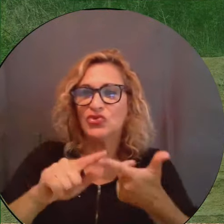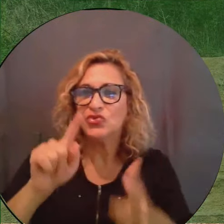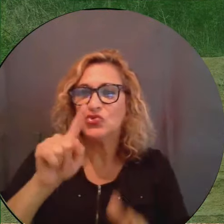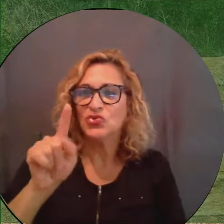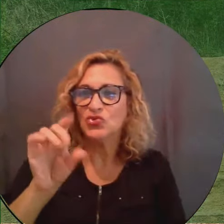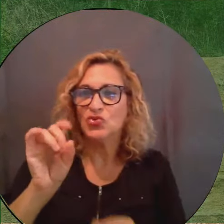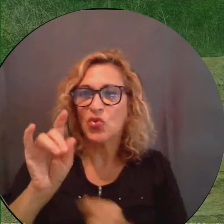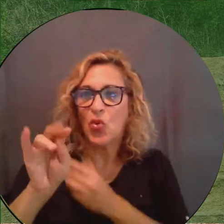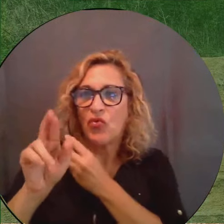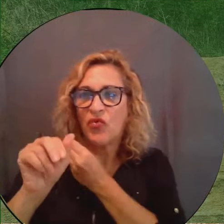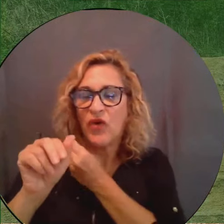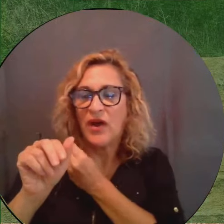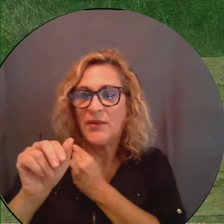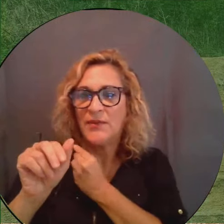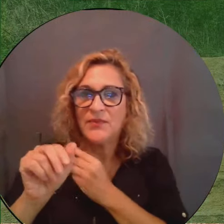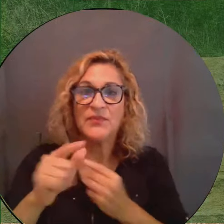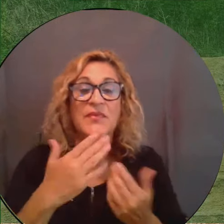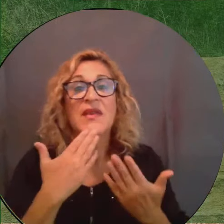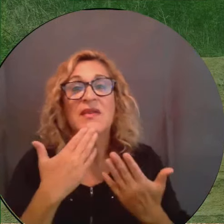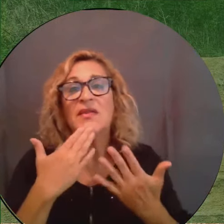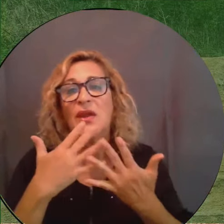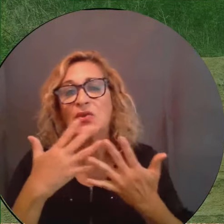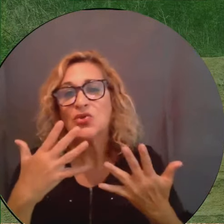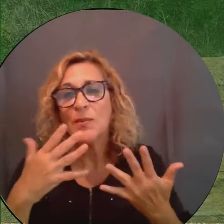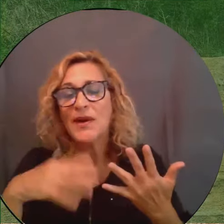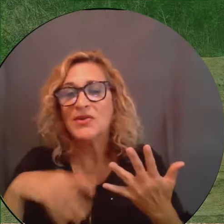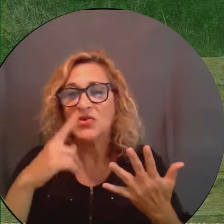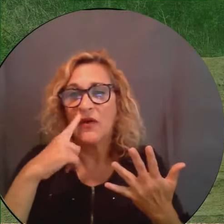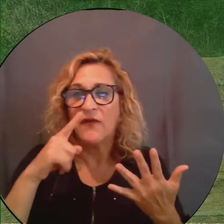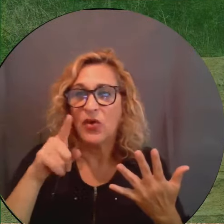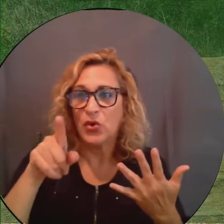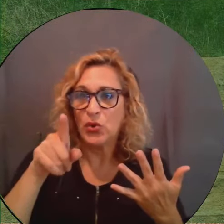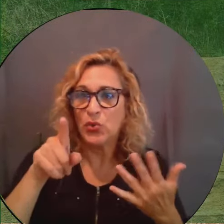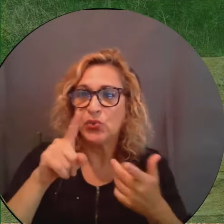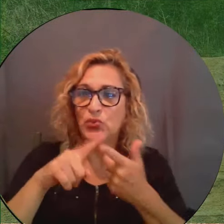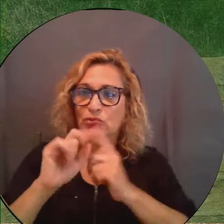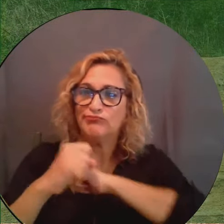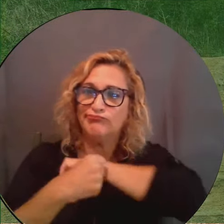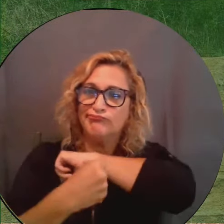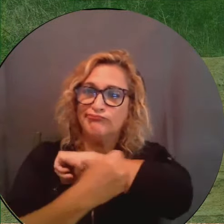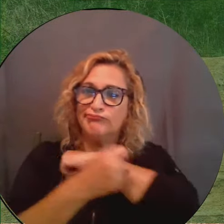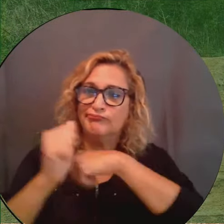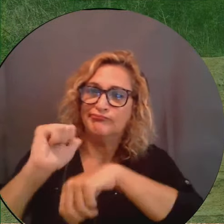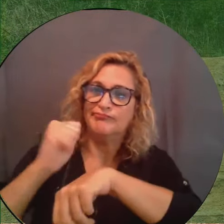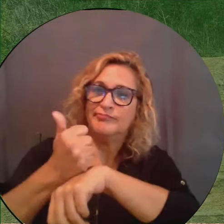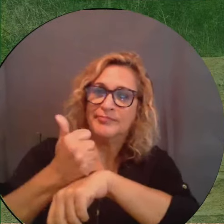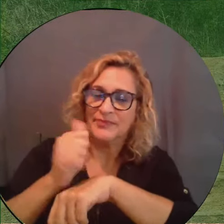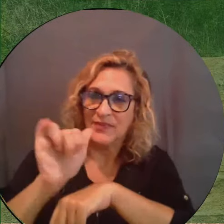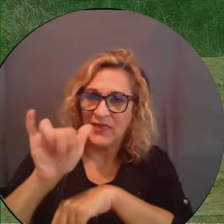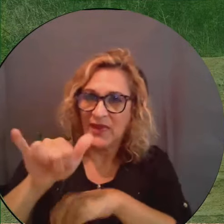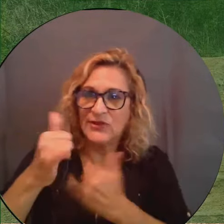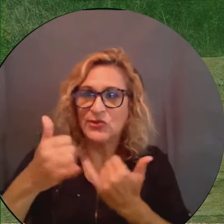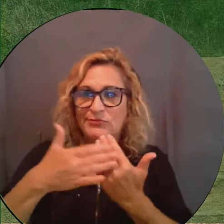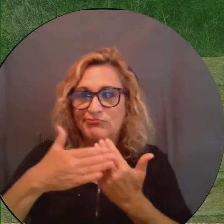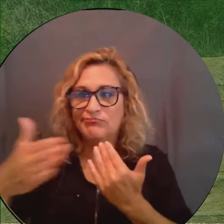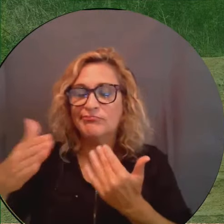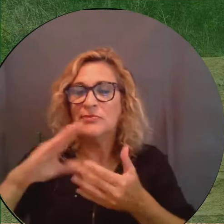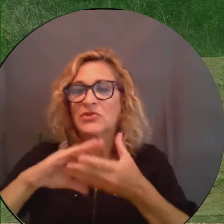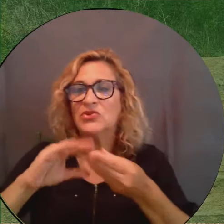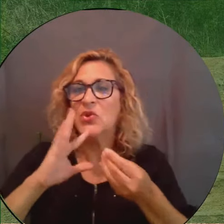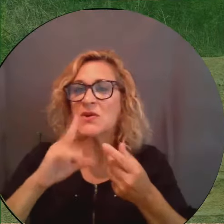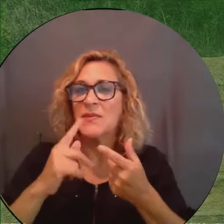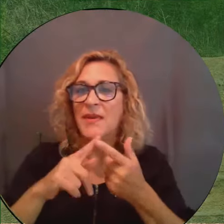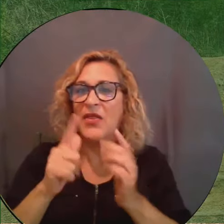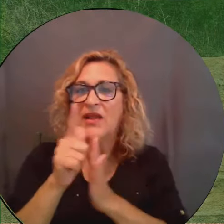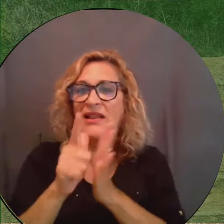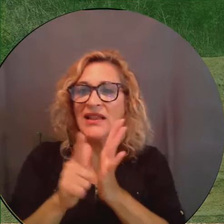Hi, all. Thank you so much, Atara, for laying that foundation. I'm going to talk about the legal